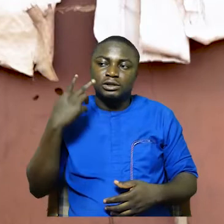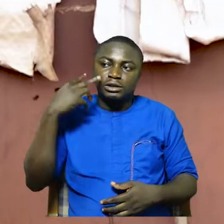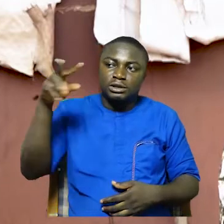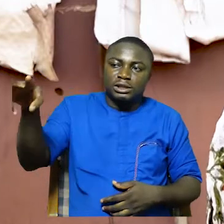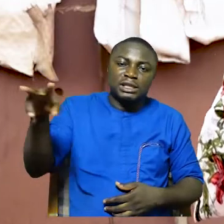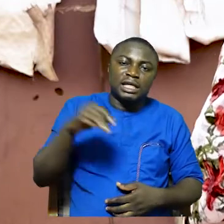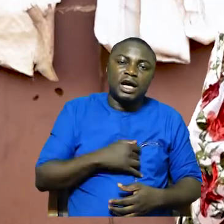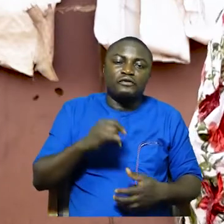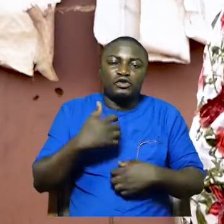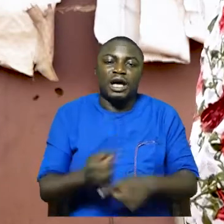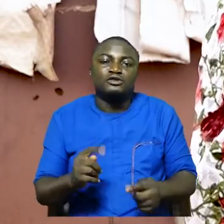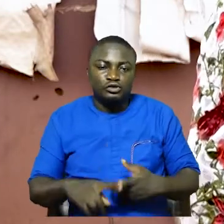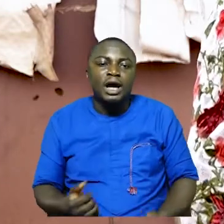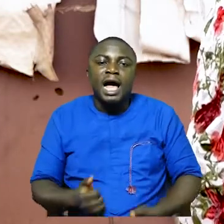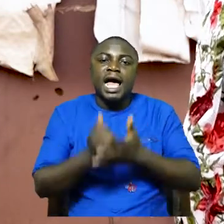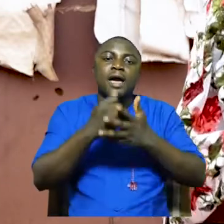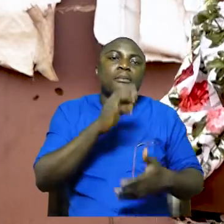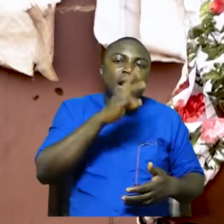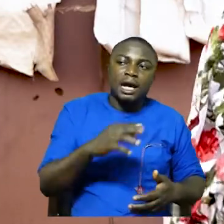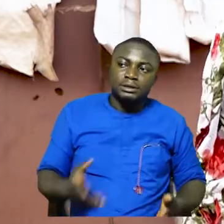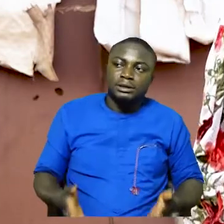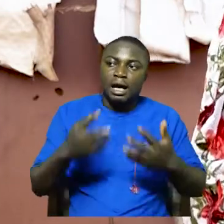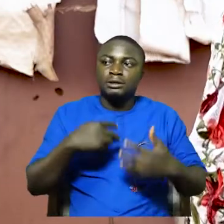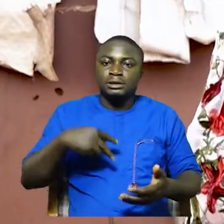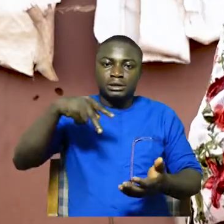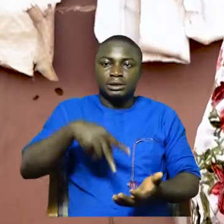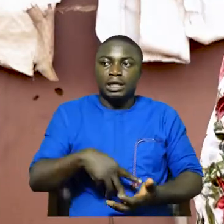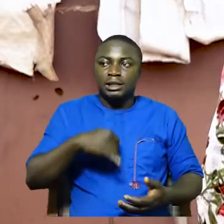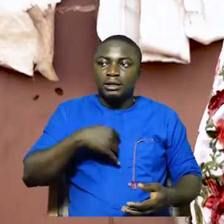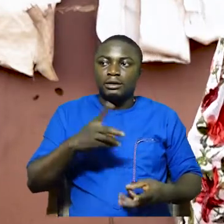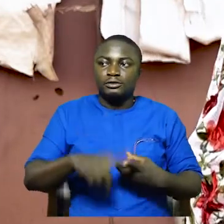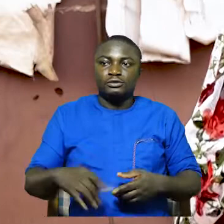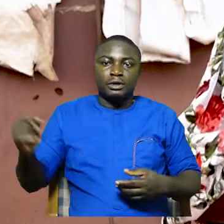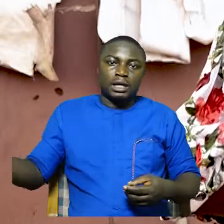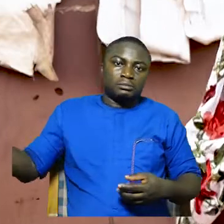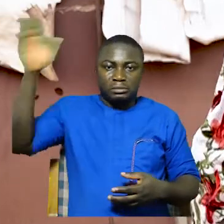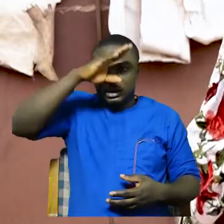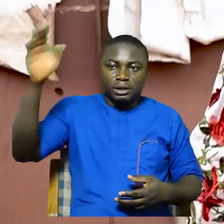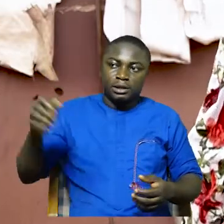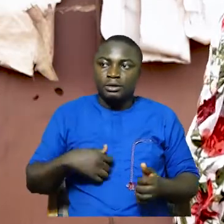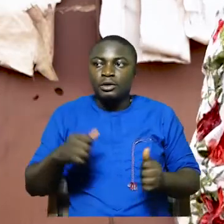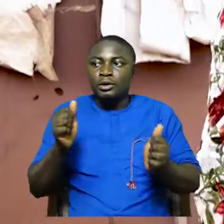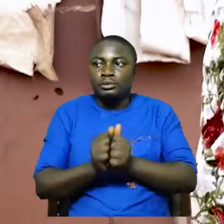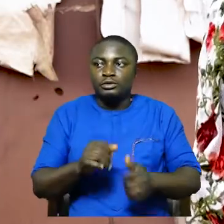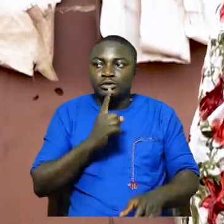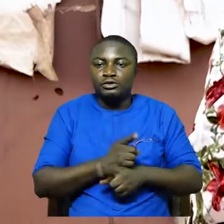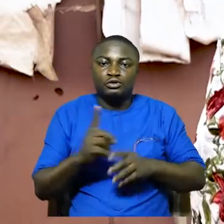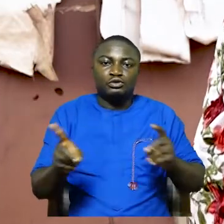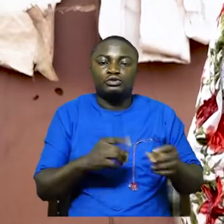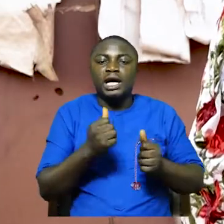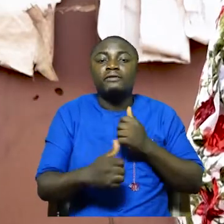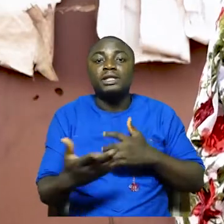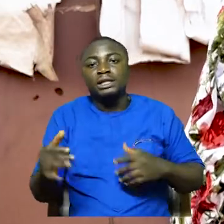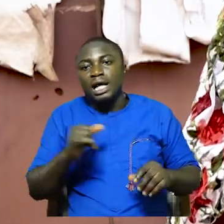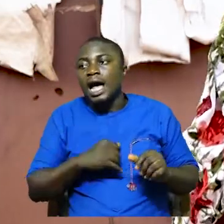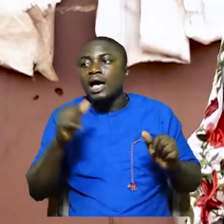situation. I can imagine. Just take a look at that scenario of them trying to help her and carry her up. See me standing here. I want to throw my hands up. I can